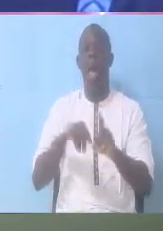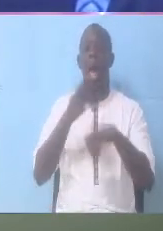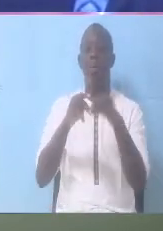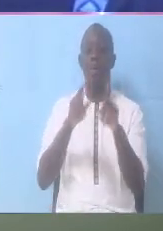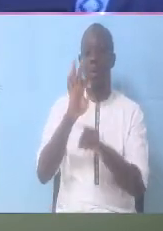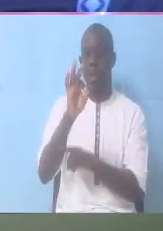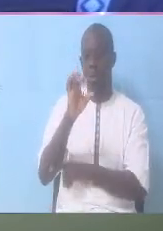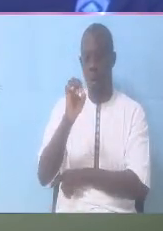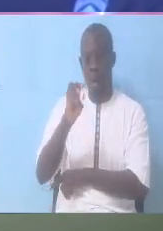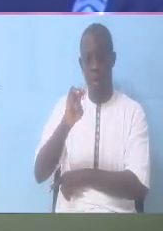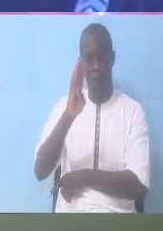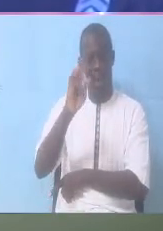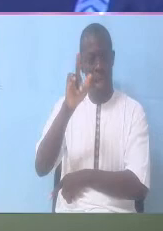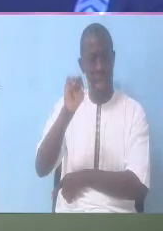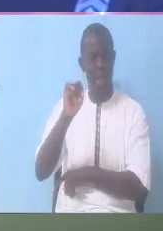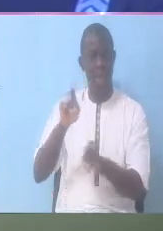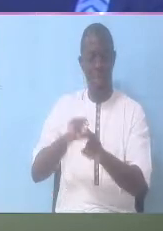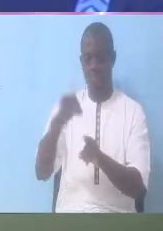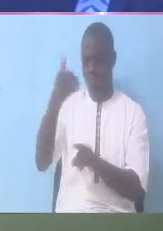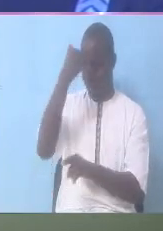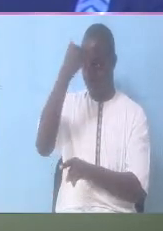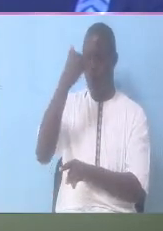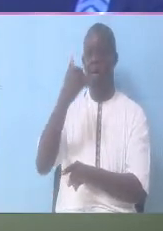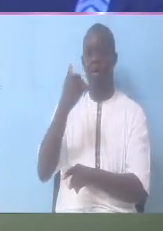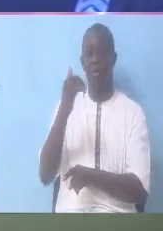Tumbul Tamba misled him